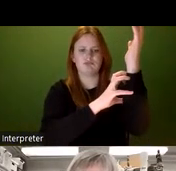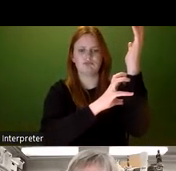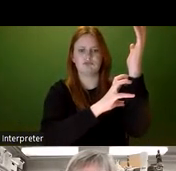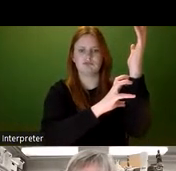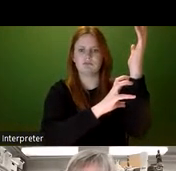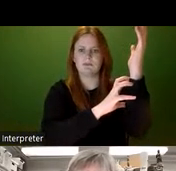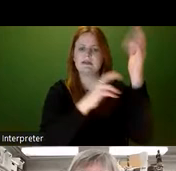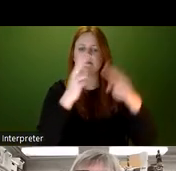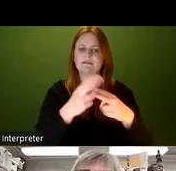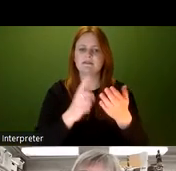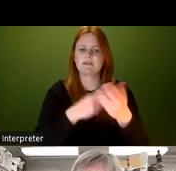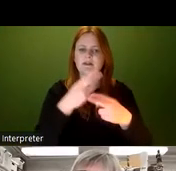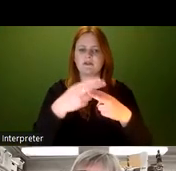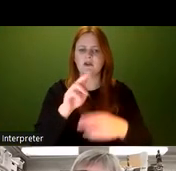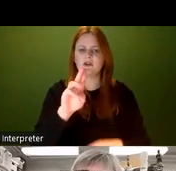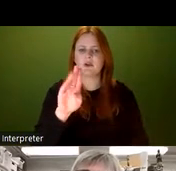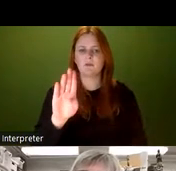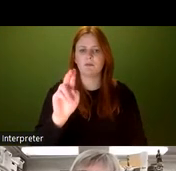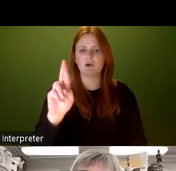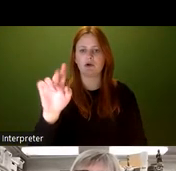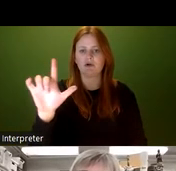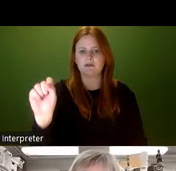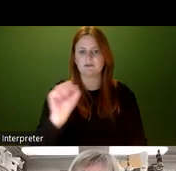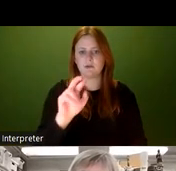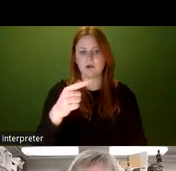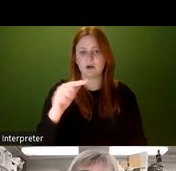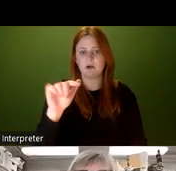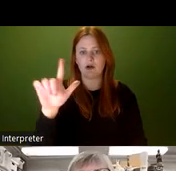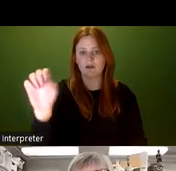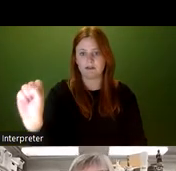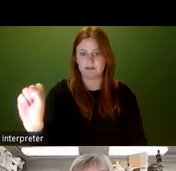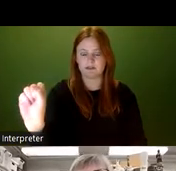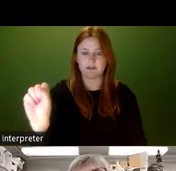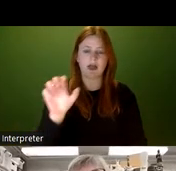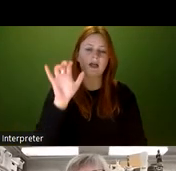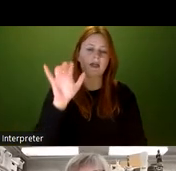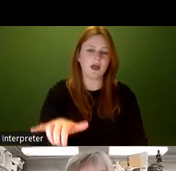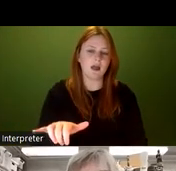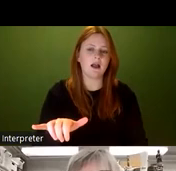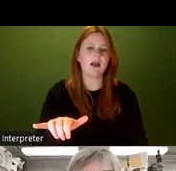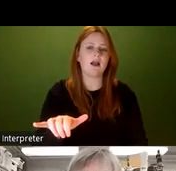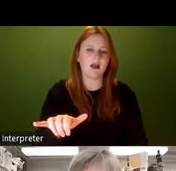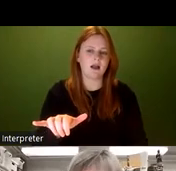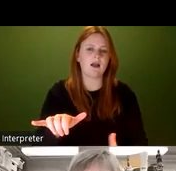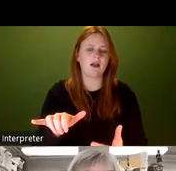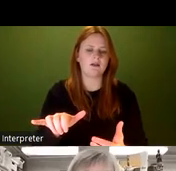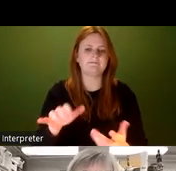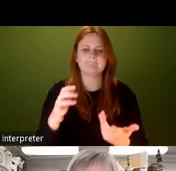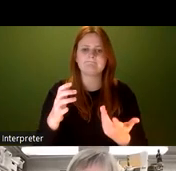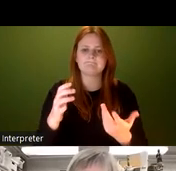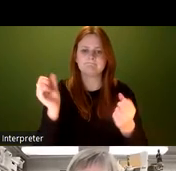they're galls. And that's really where the idea of